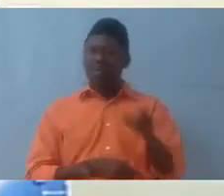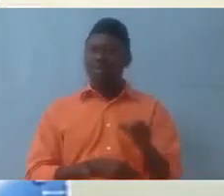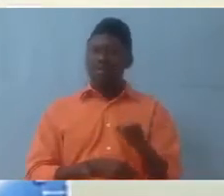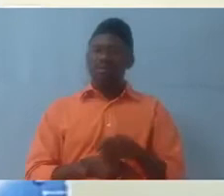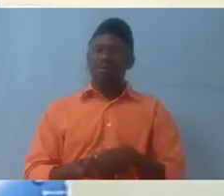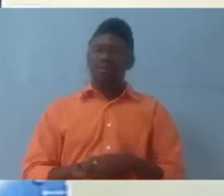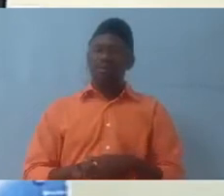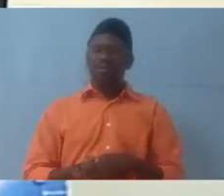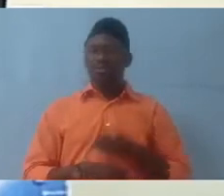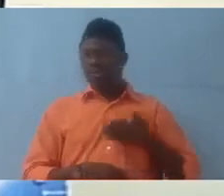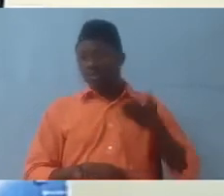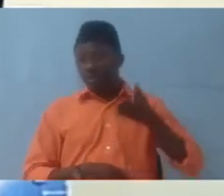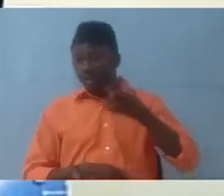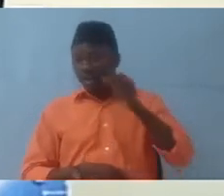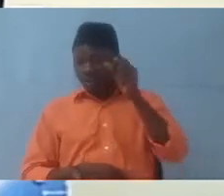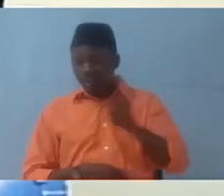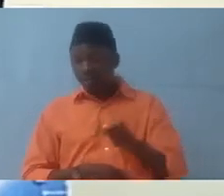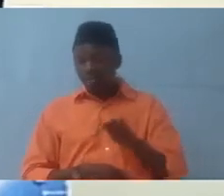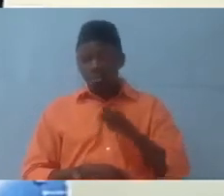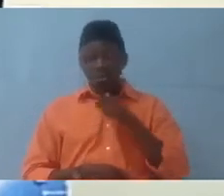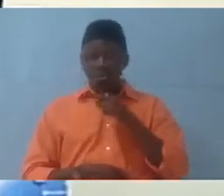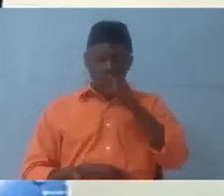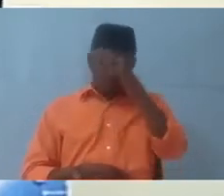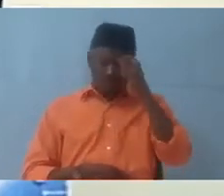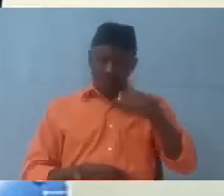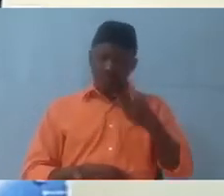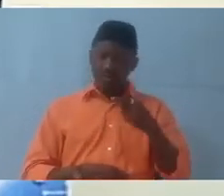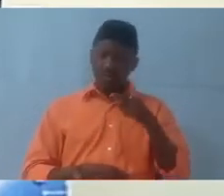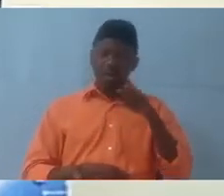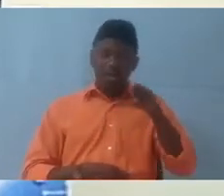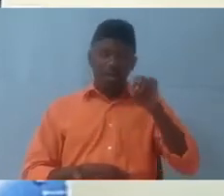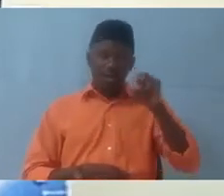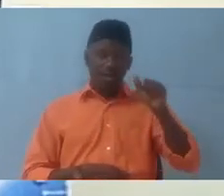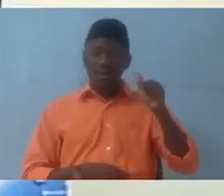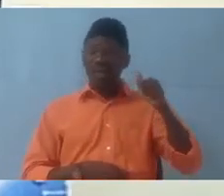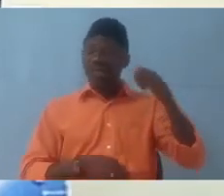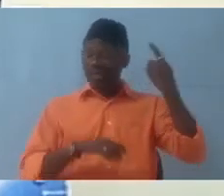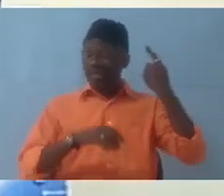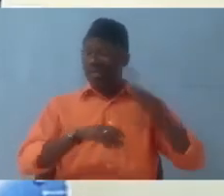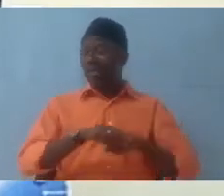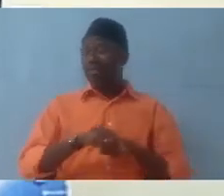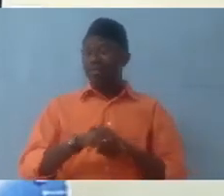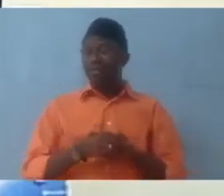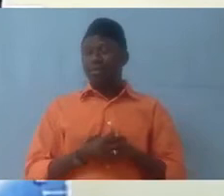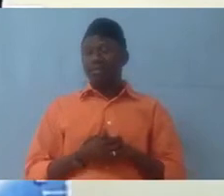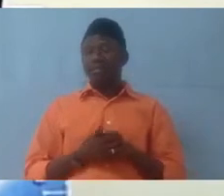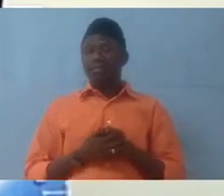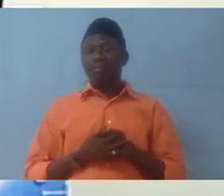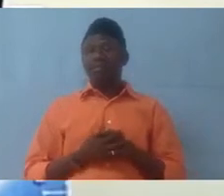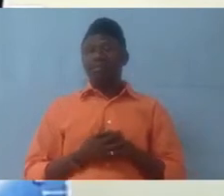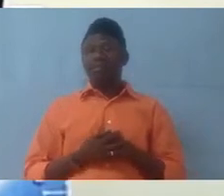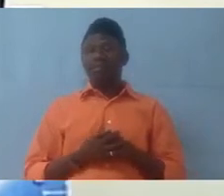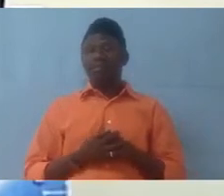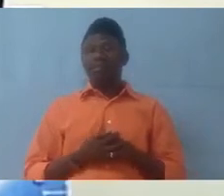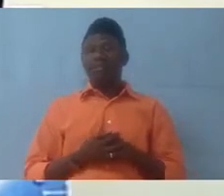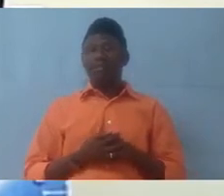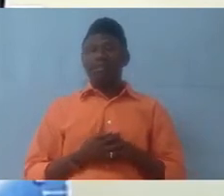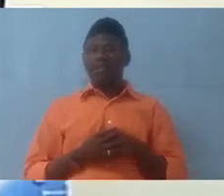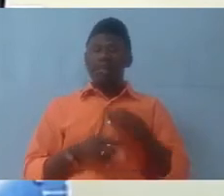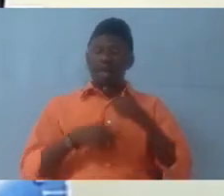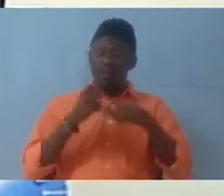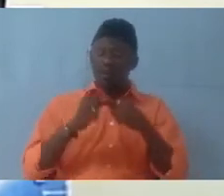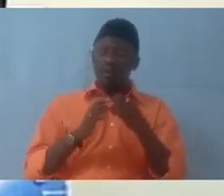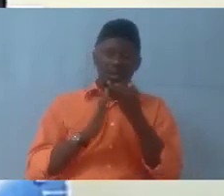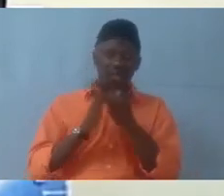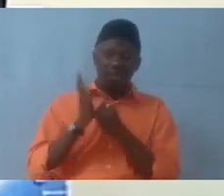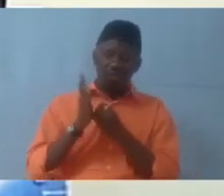who was working for the NIA in that position at the time, pour setti nak ko xamne mu ngey liggey NIA ci jamono bobu, concerning